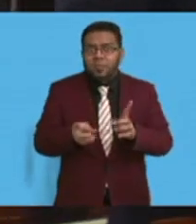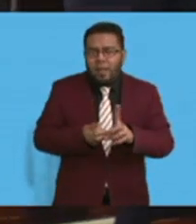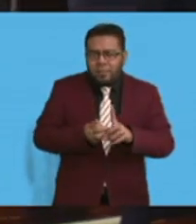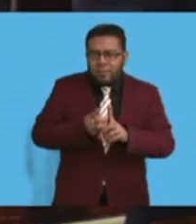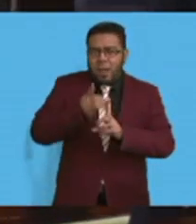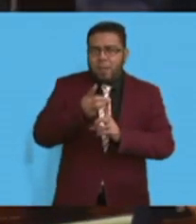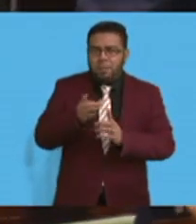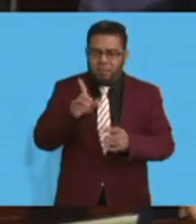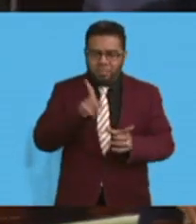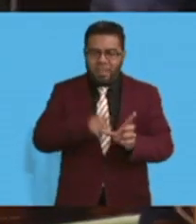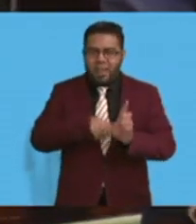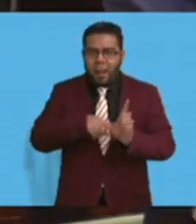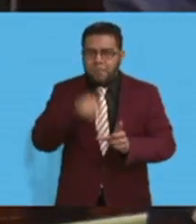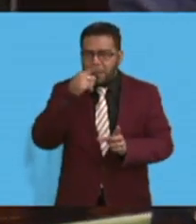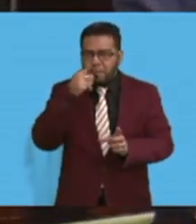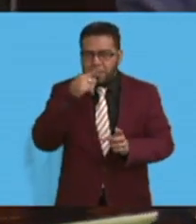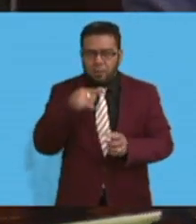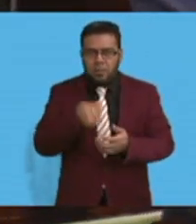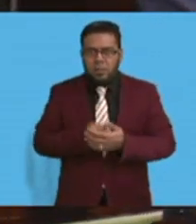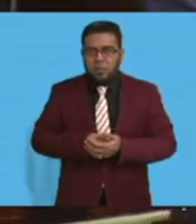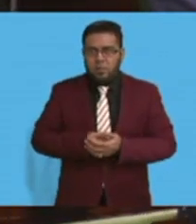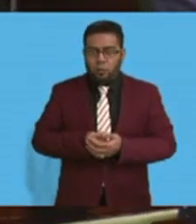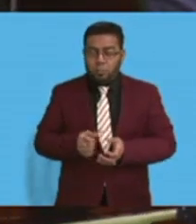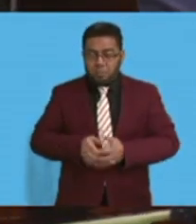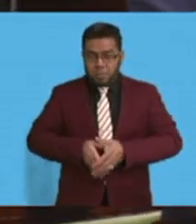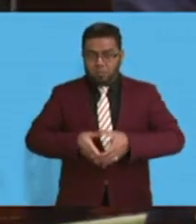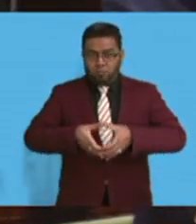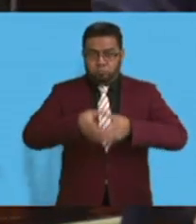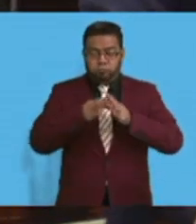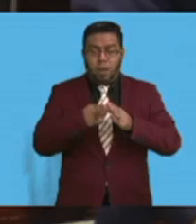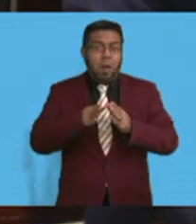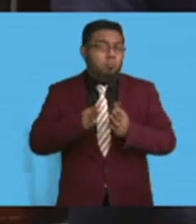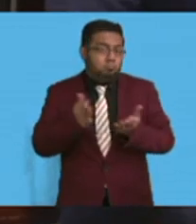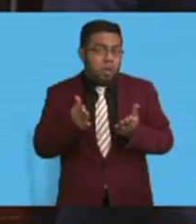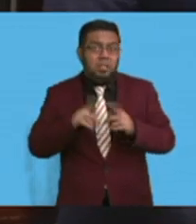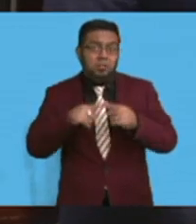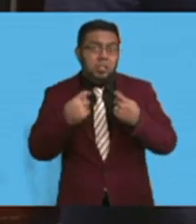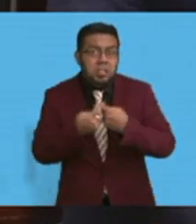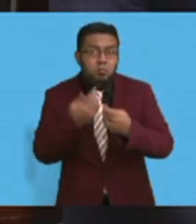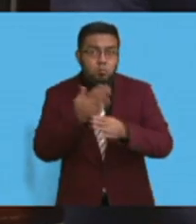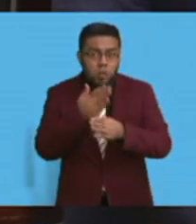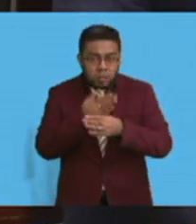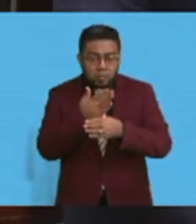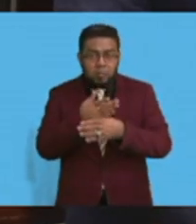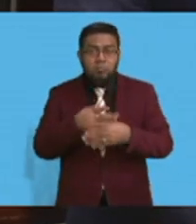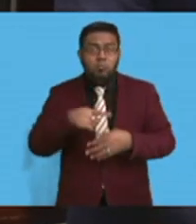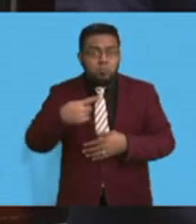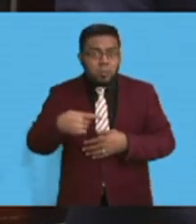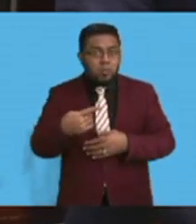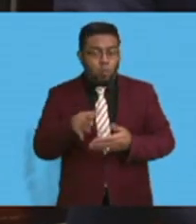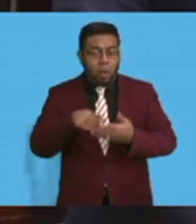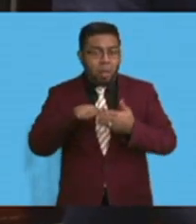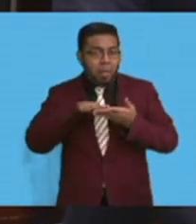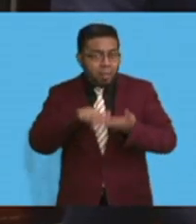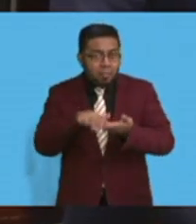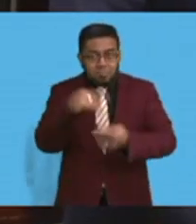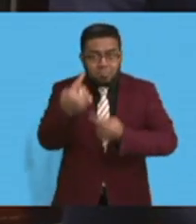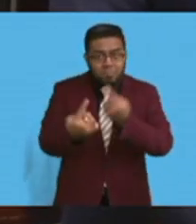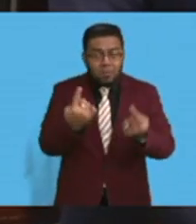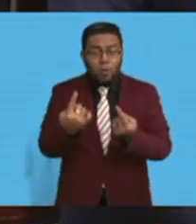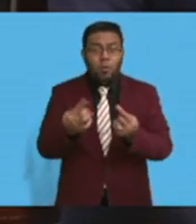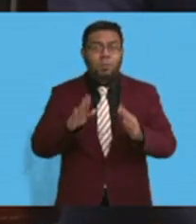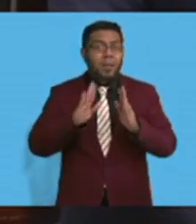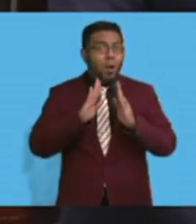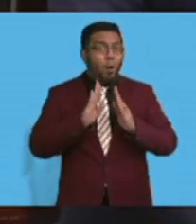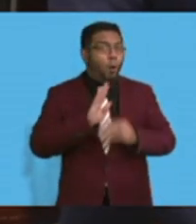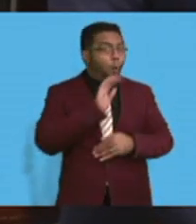our young people. That's going to build a spirit of teamwork on campuses that's going to help build communities among our students. Home away